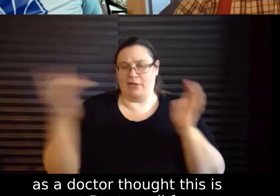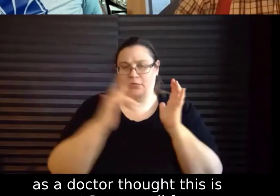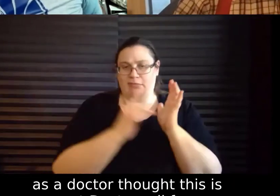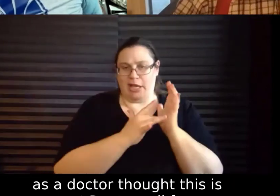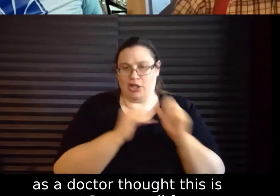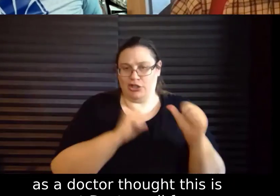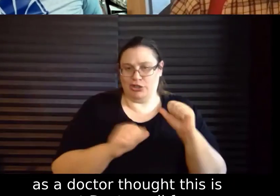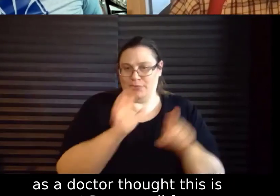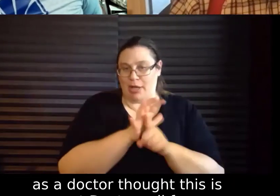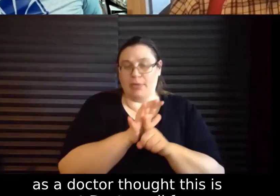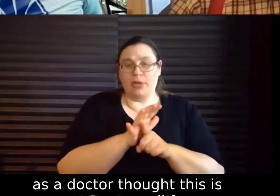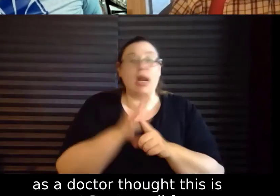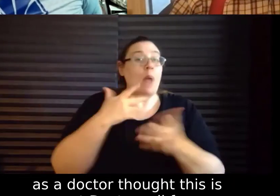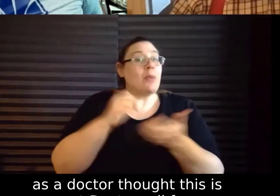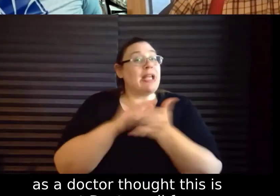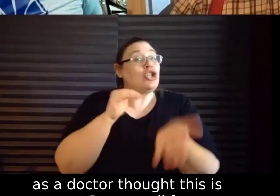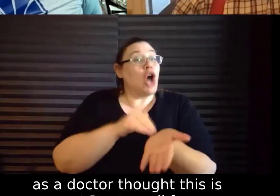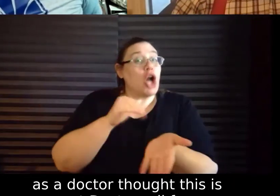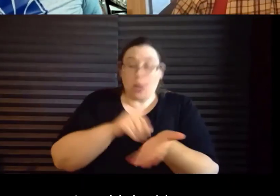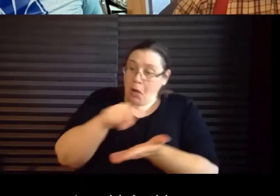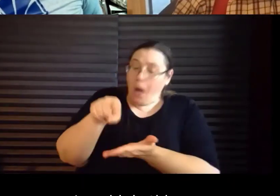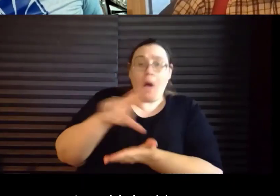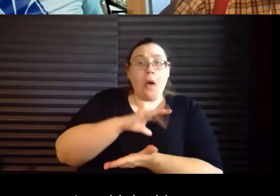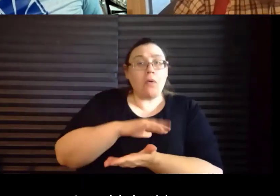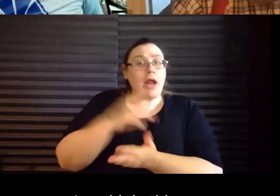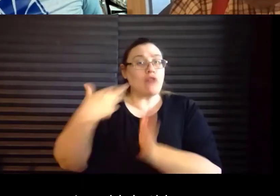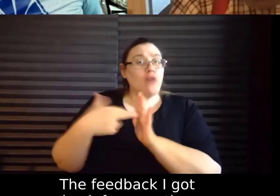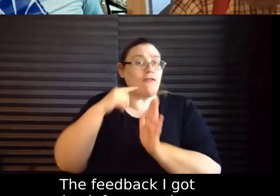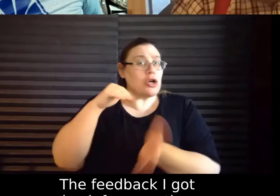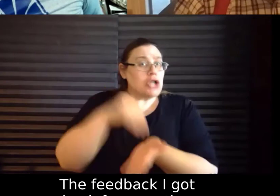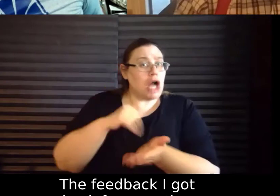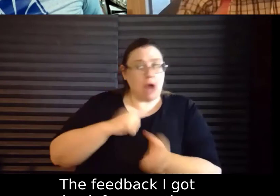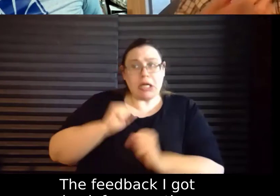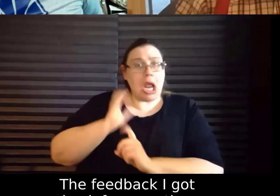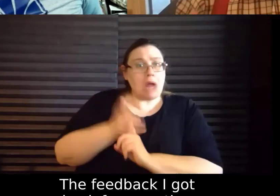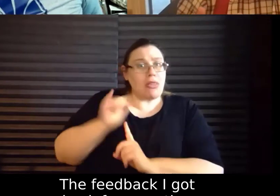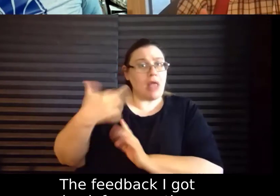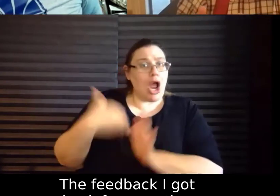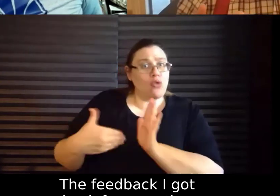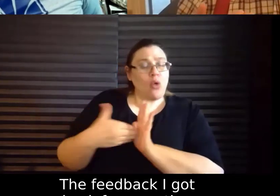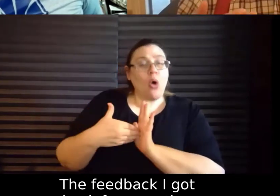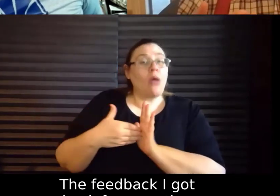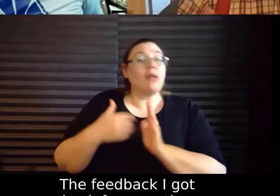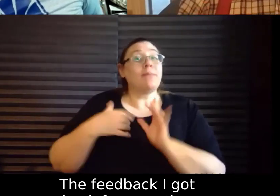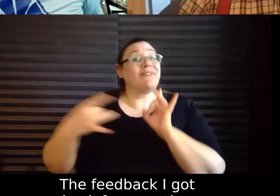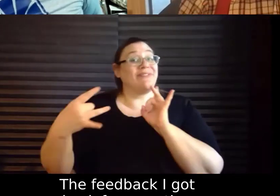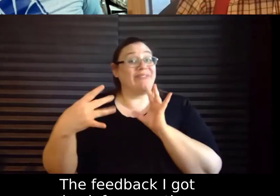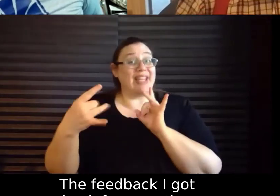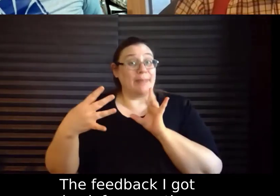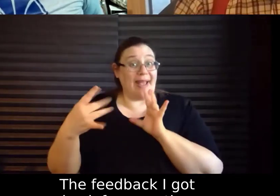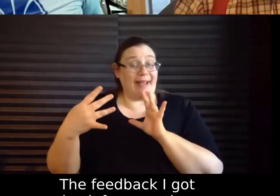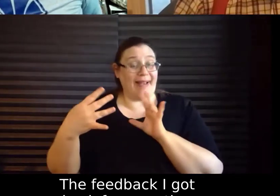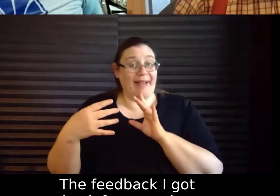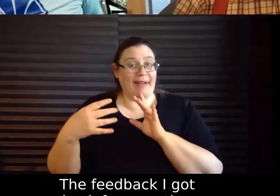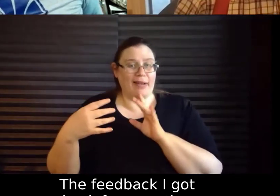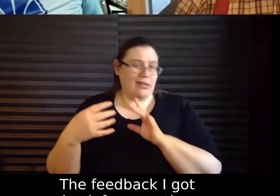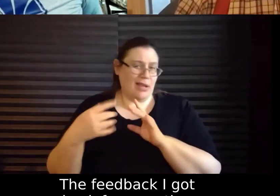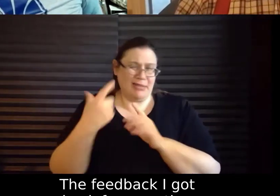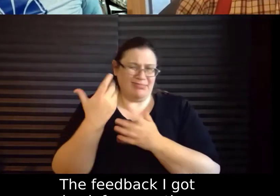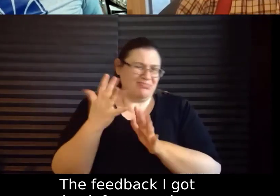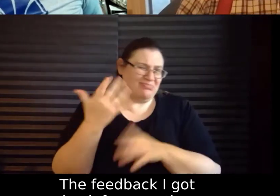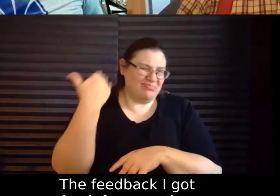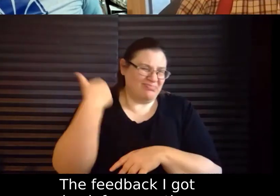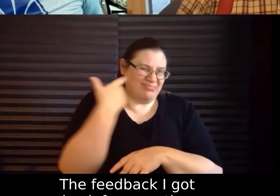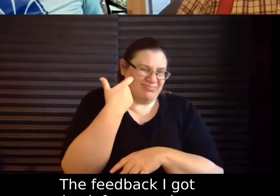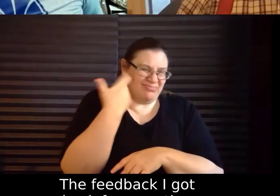doctor, I said, oh, this is a great doctor role for me. I could do this. And the feedback I got back from, and it's not that long ago, feedback